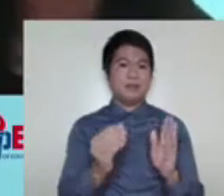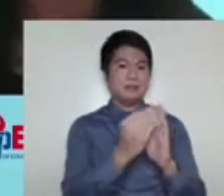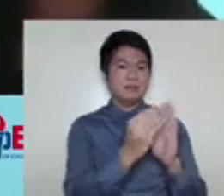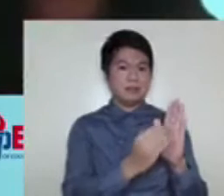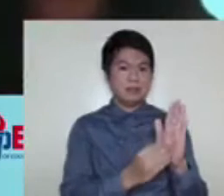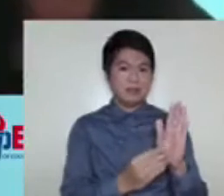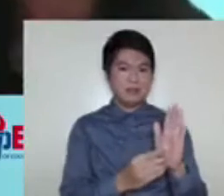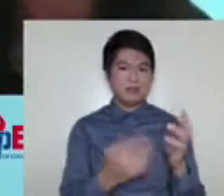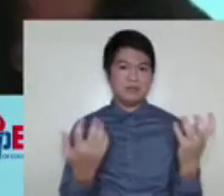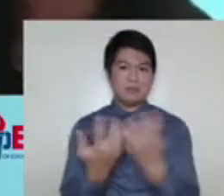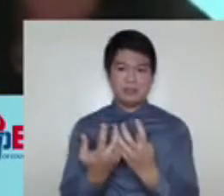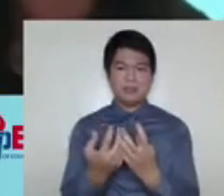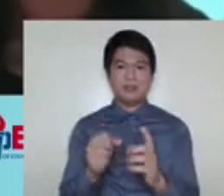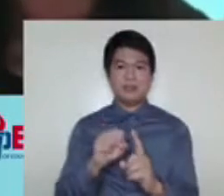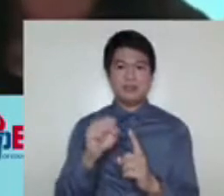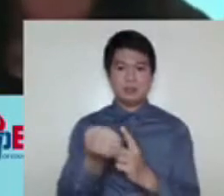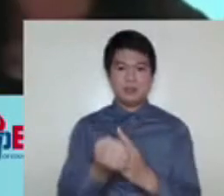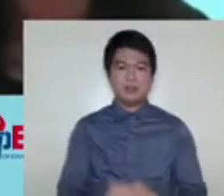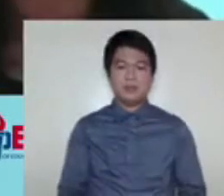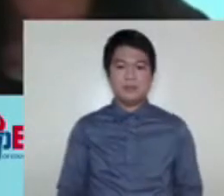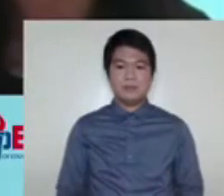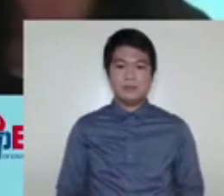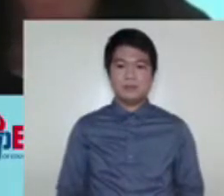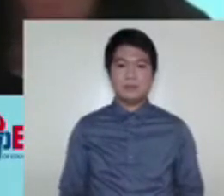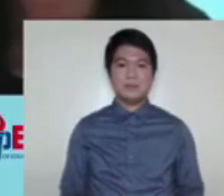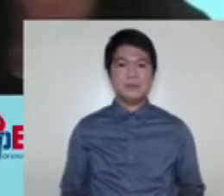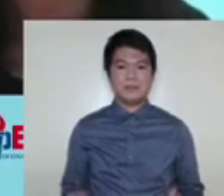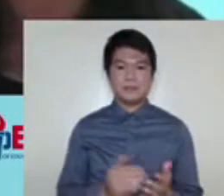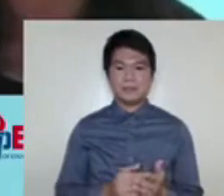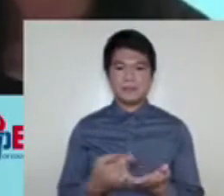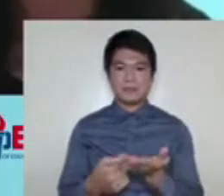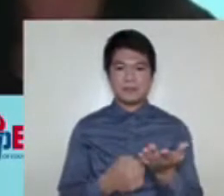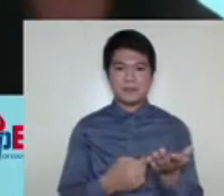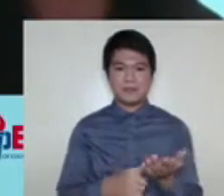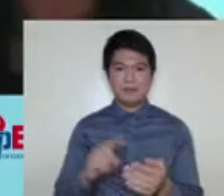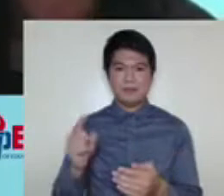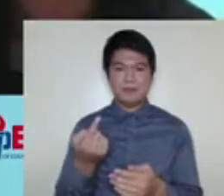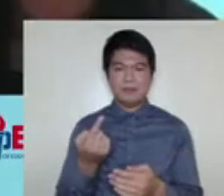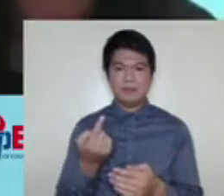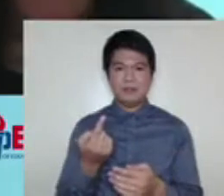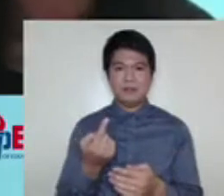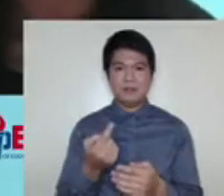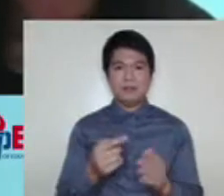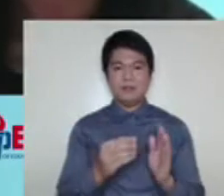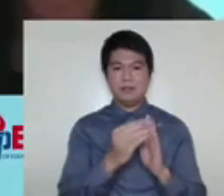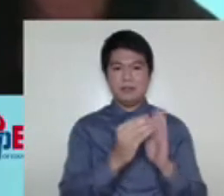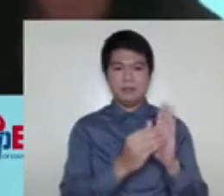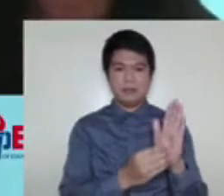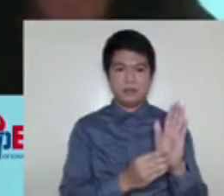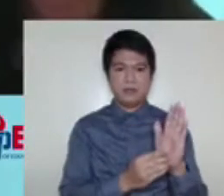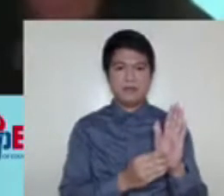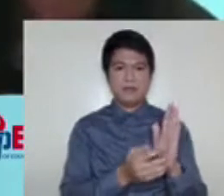situation. Now, so again, I will be discussing first the indicators for the proficient teacher, and my presentation will be